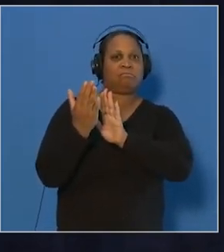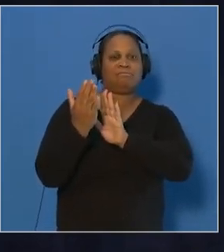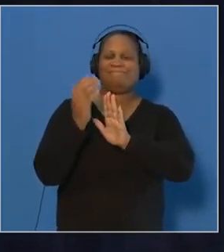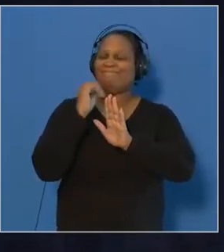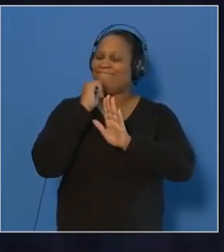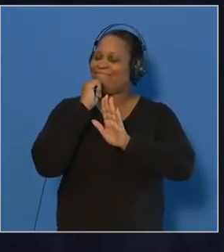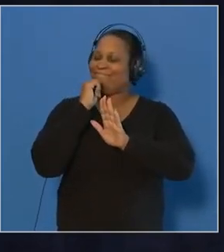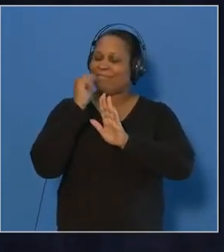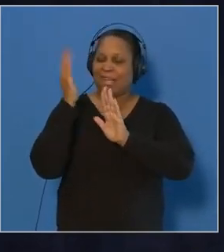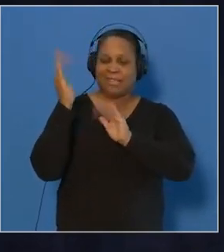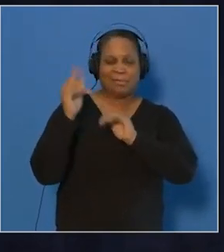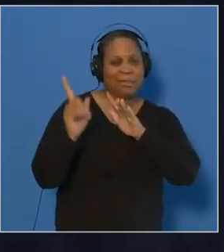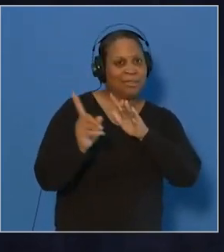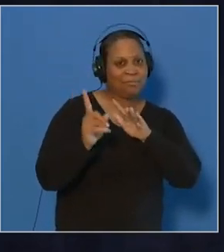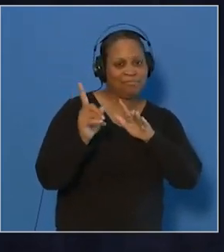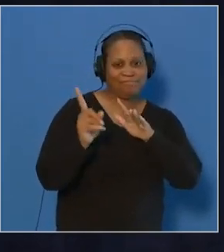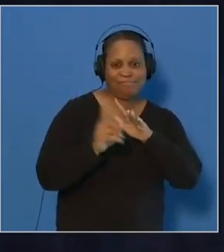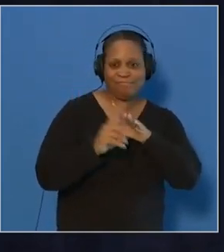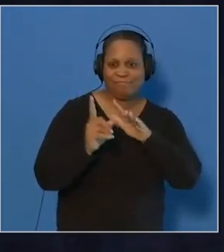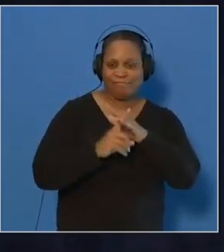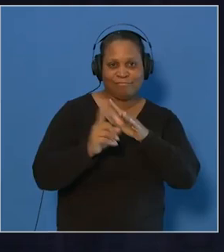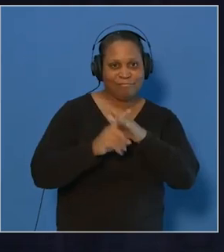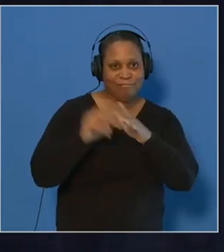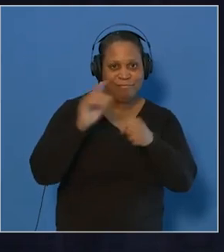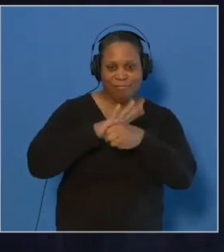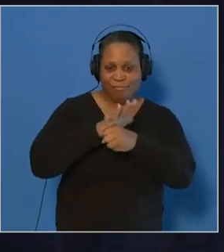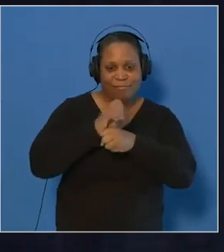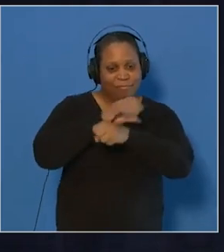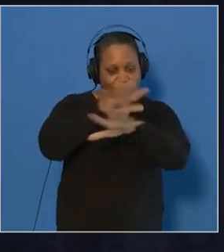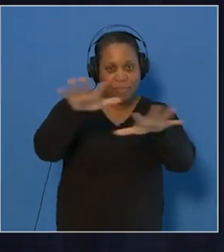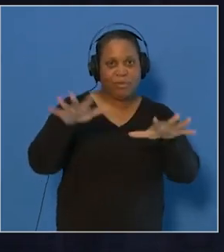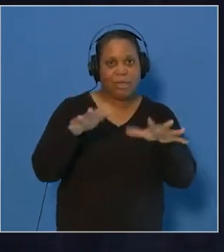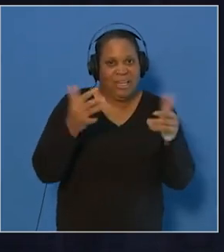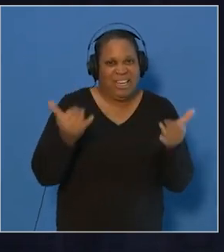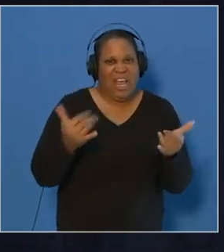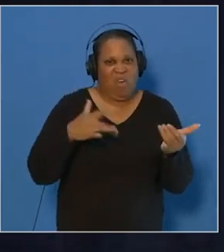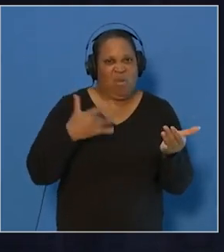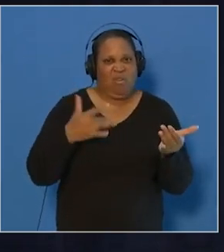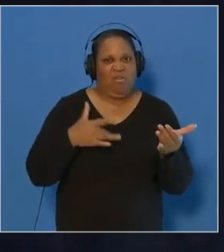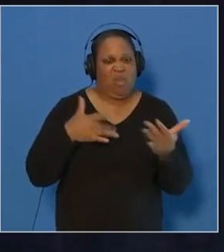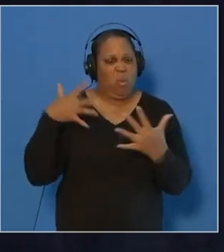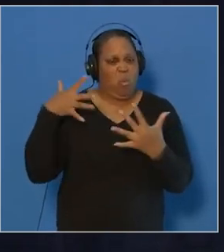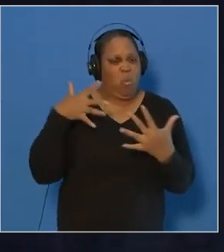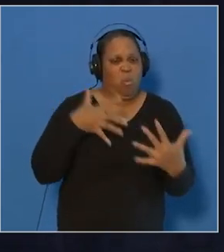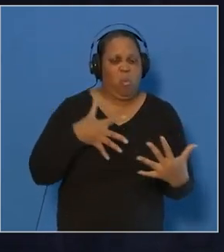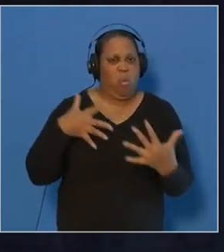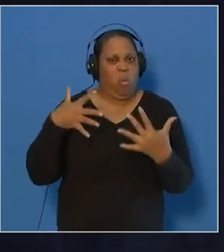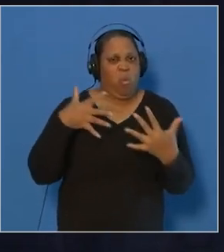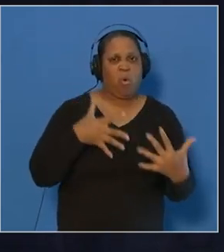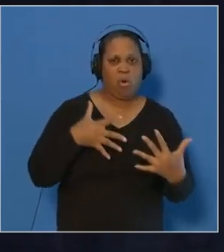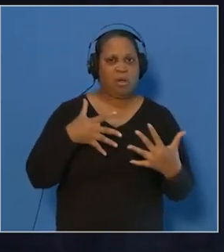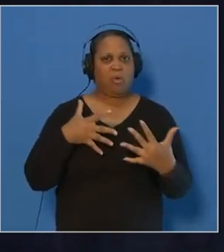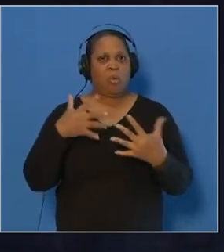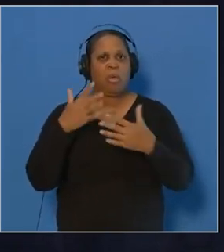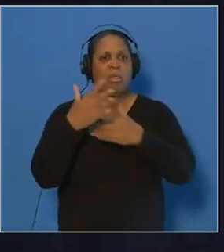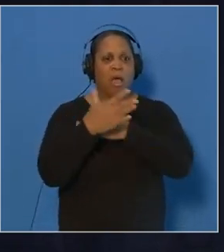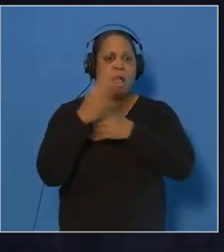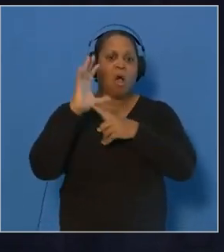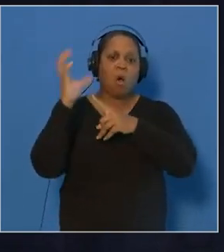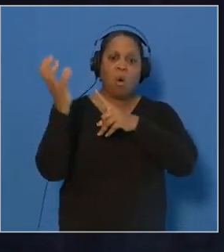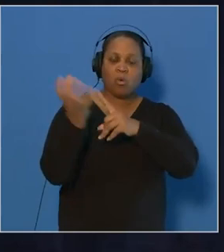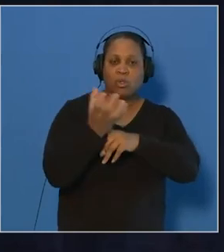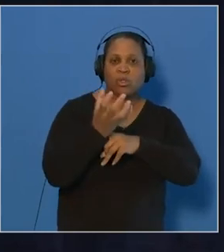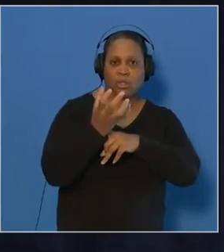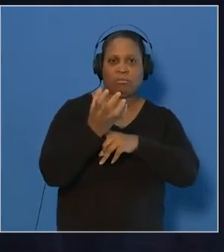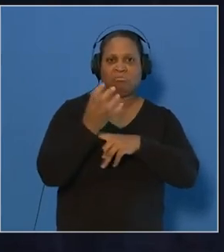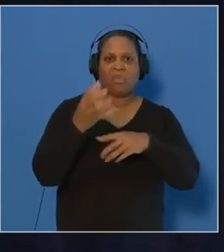unexpected crisis, it can feel as if 2020 is at war with our culture and our Bermudian values